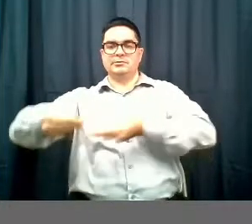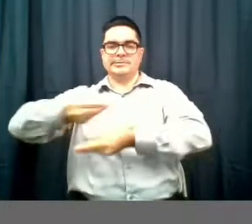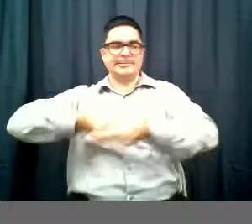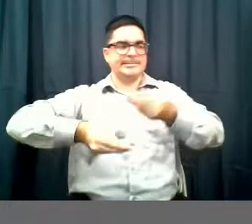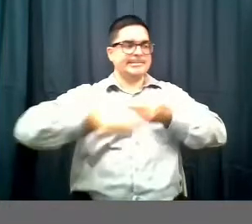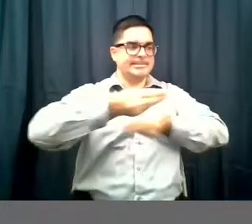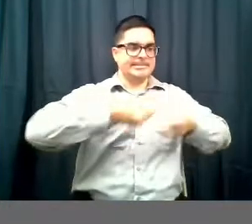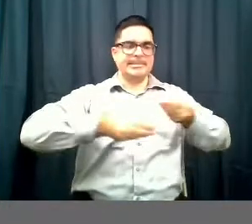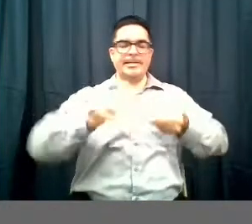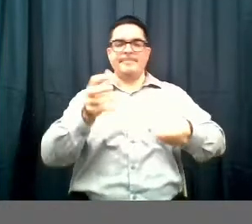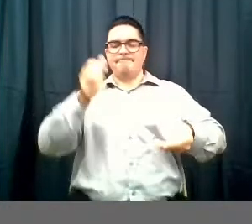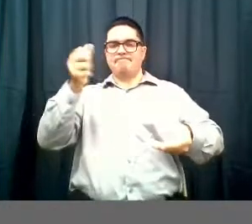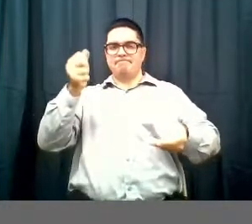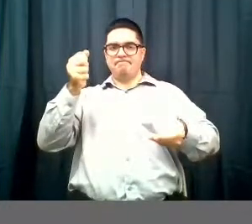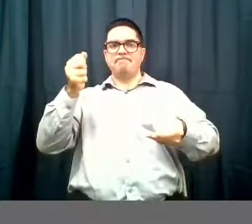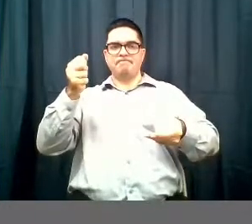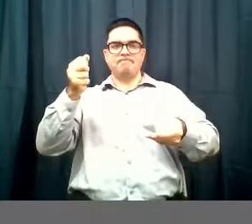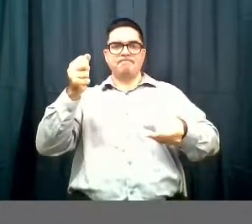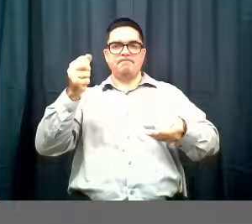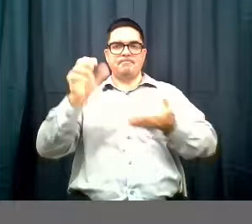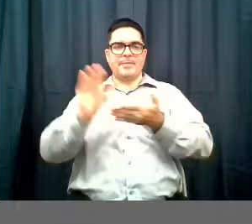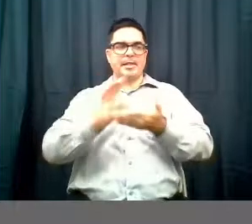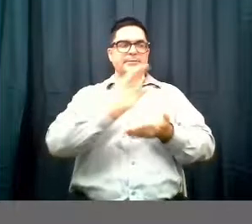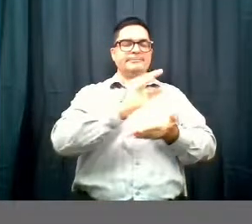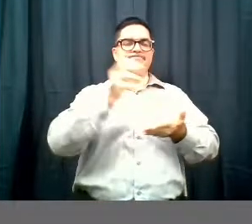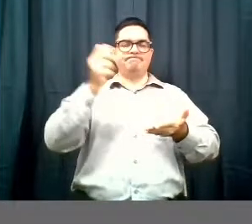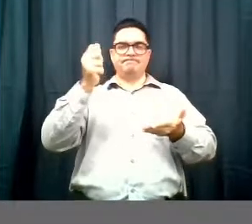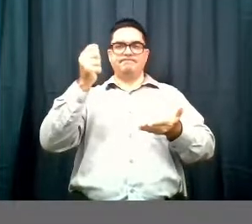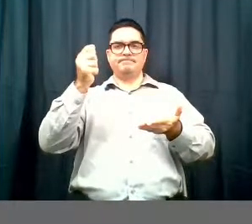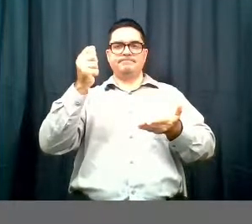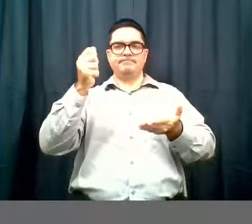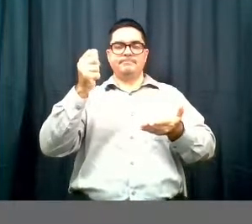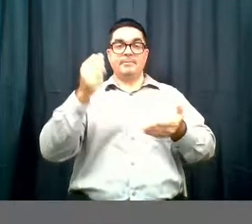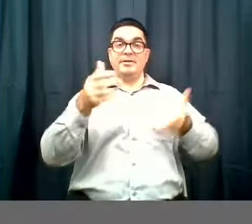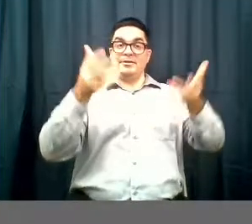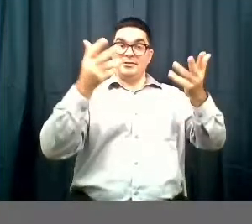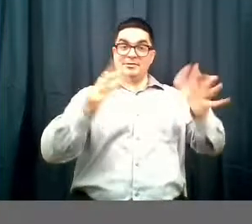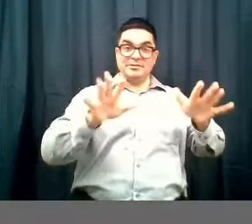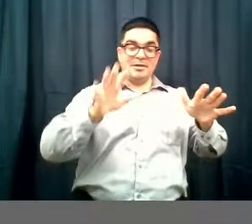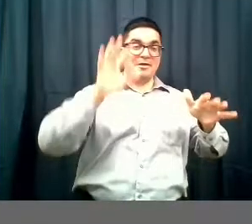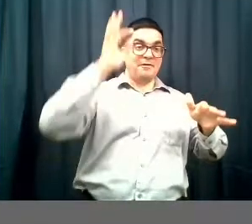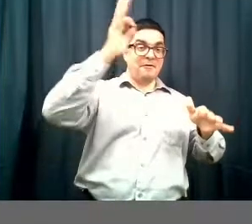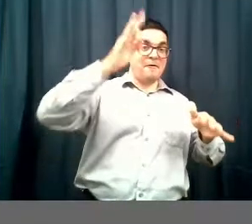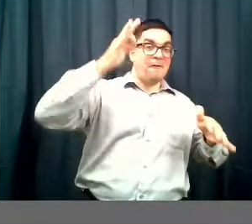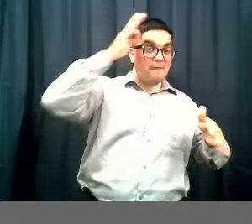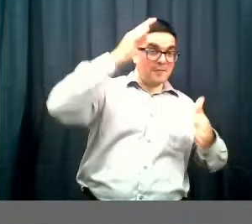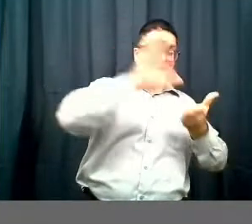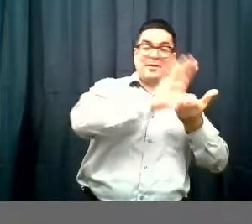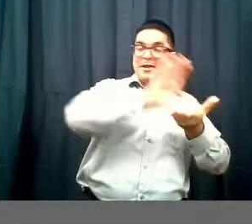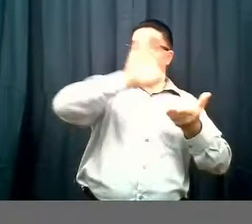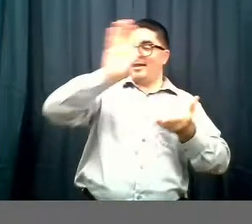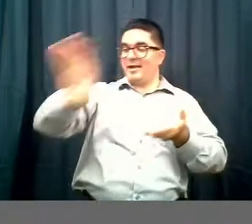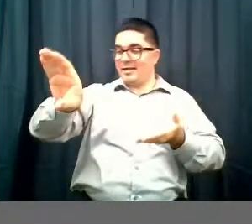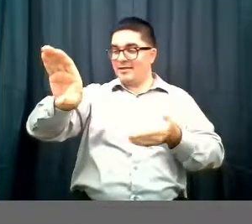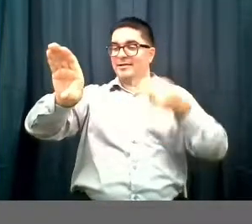clear what the federal stimulus would be, we immediately corrected the forecast once additional information became